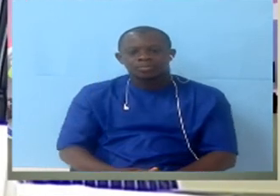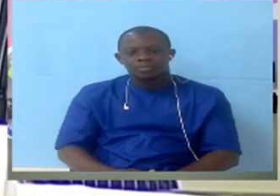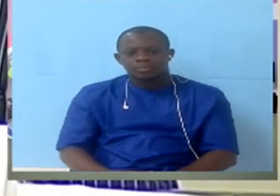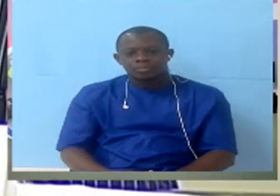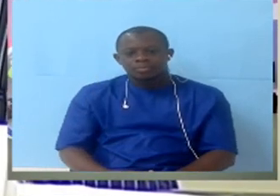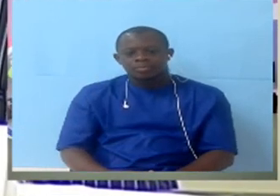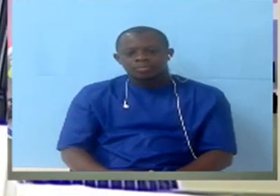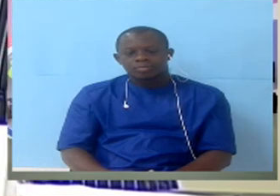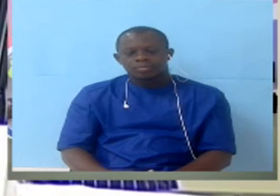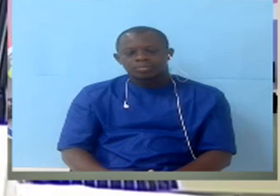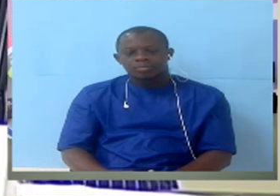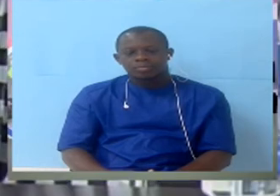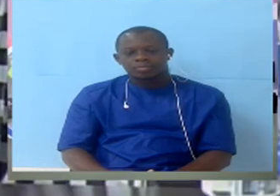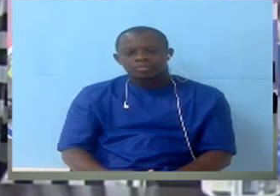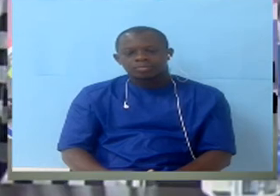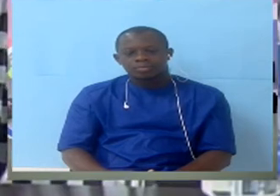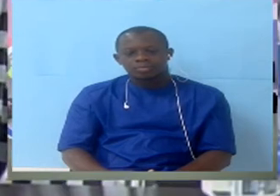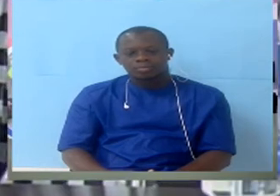murnang